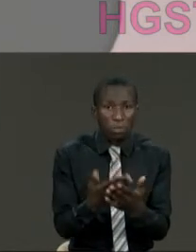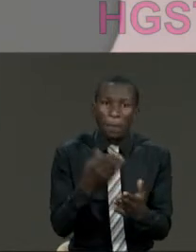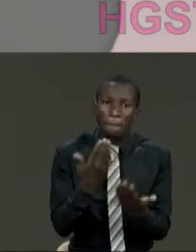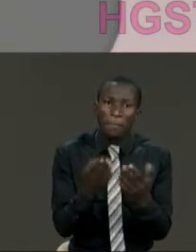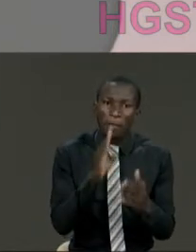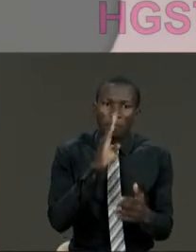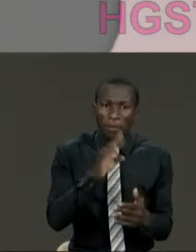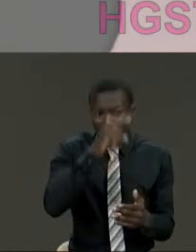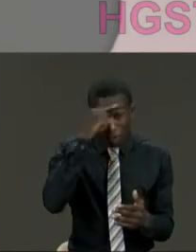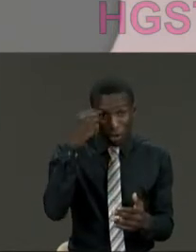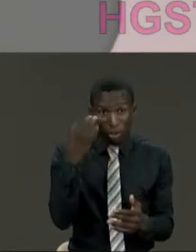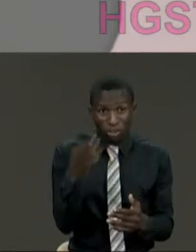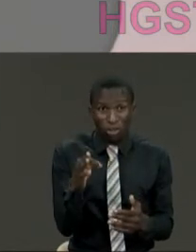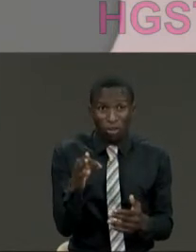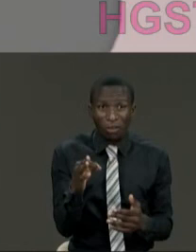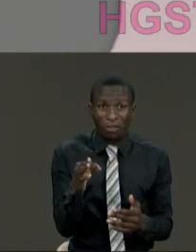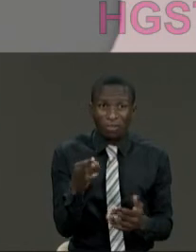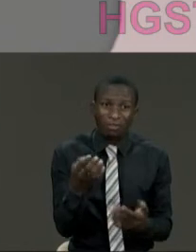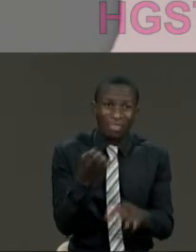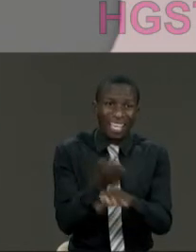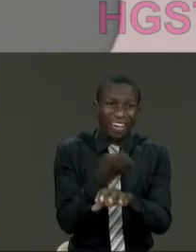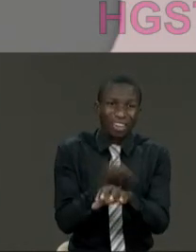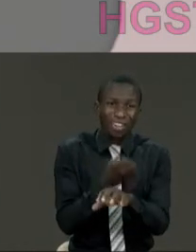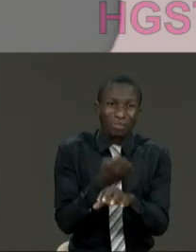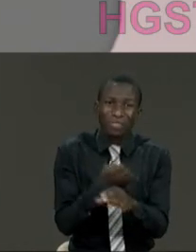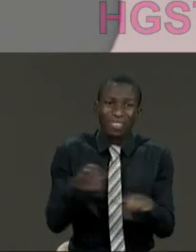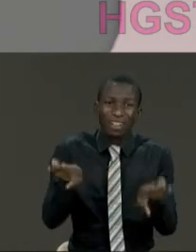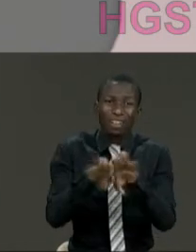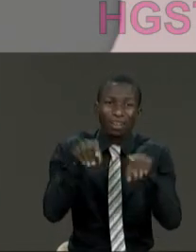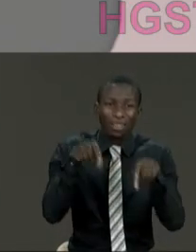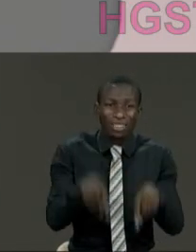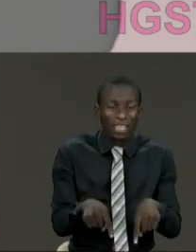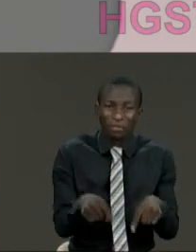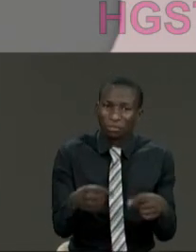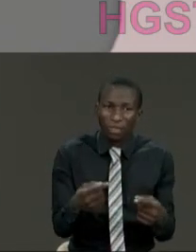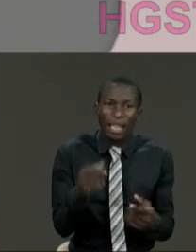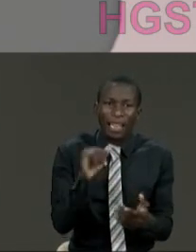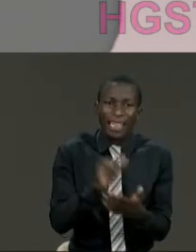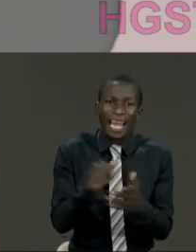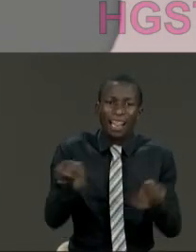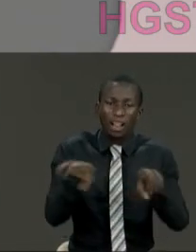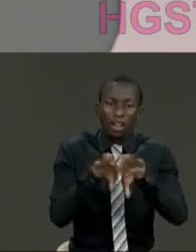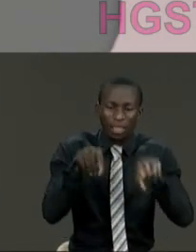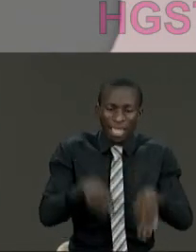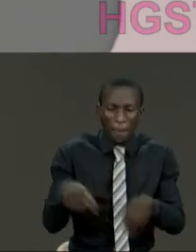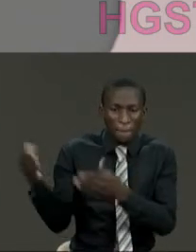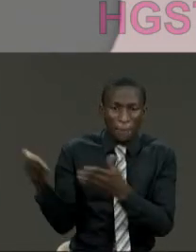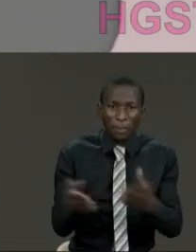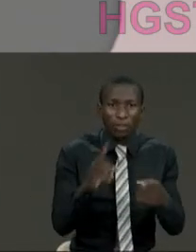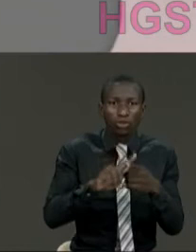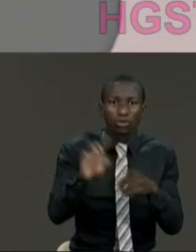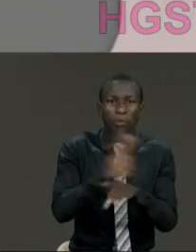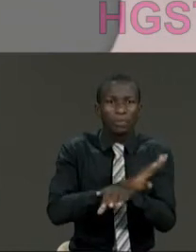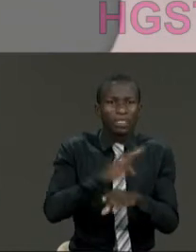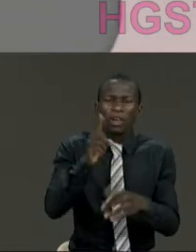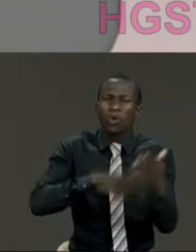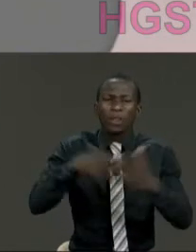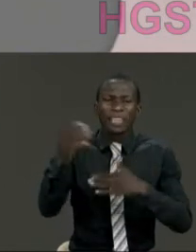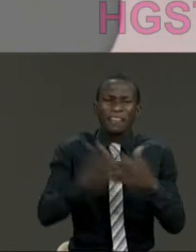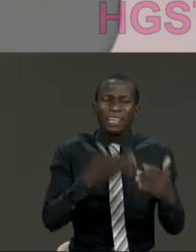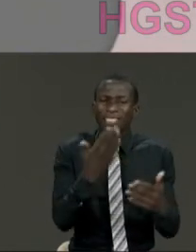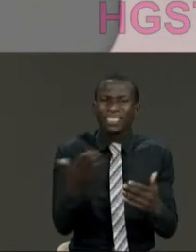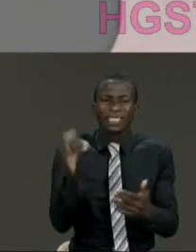the recess that this lockdown has brought to your business, whatever be the case that have locked you